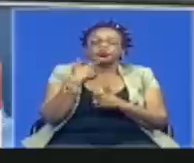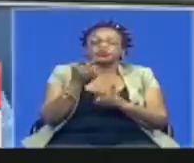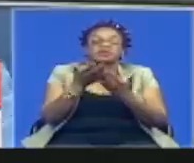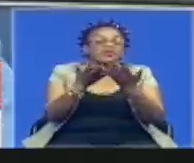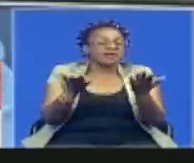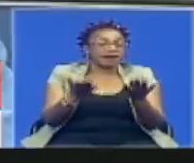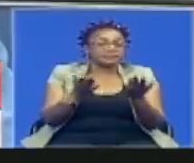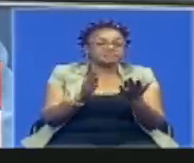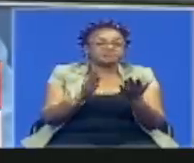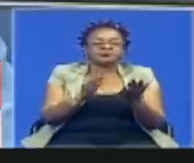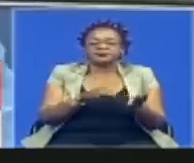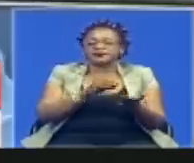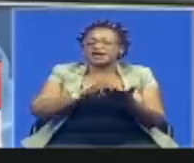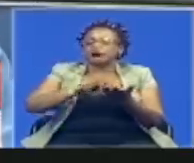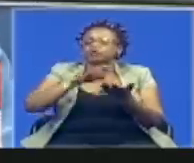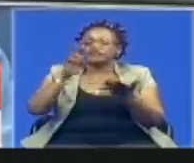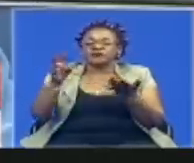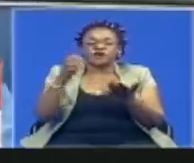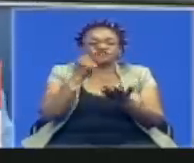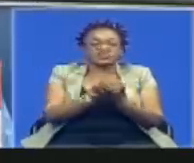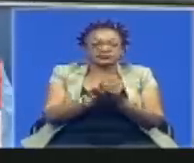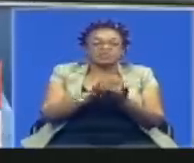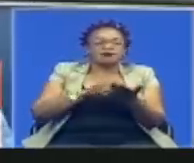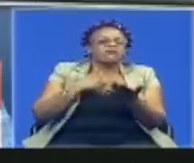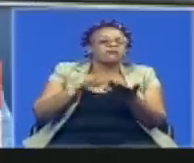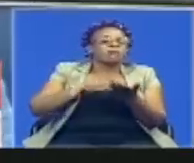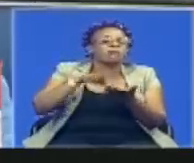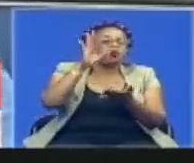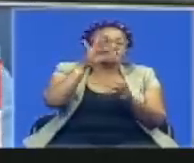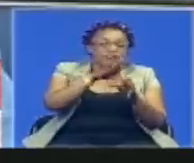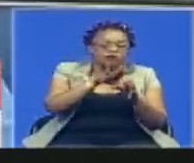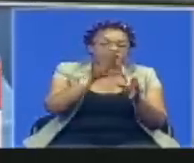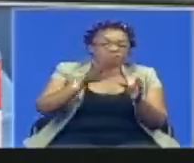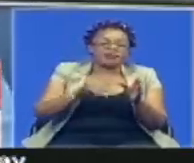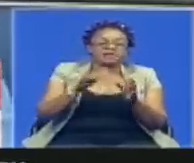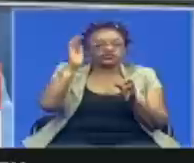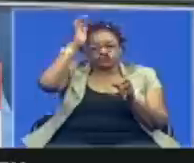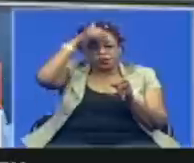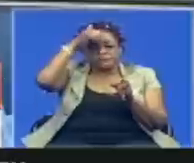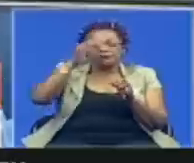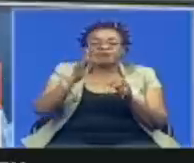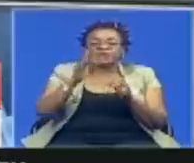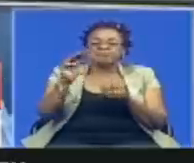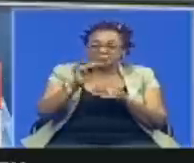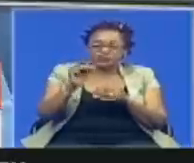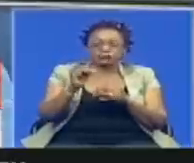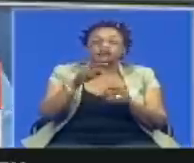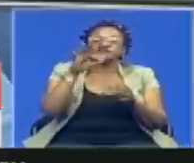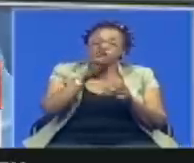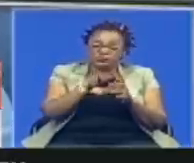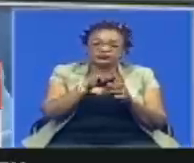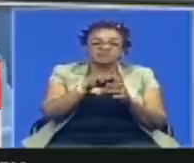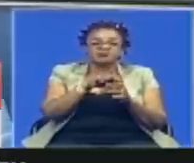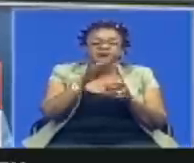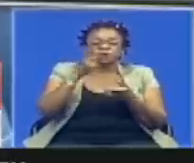office and has more votes than Donald Trump. 3 million votes over and above what